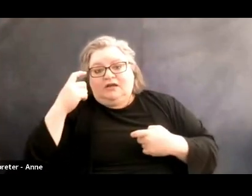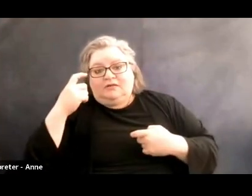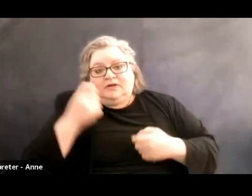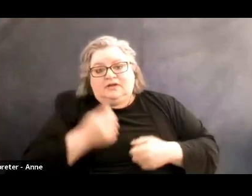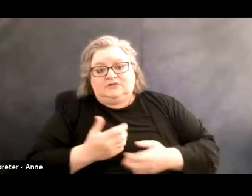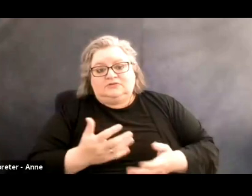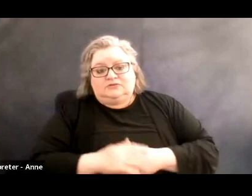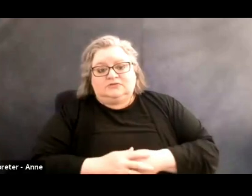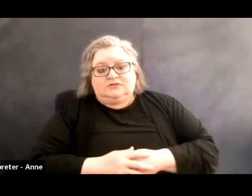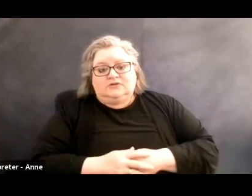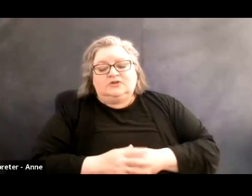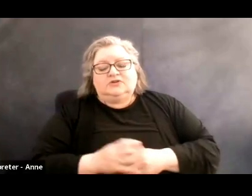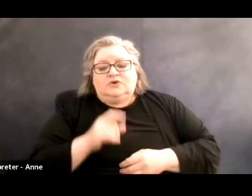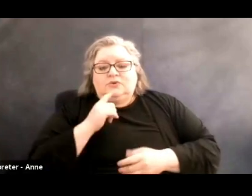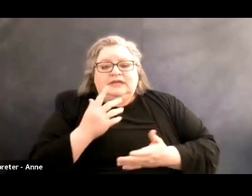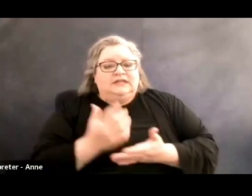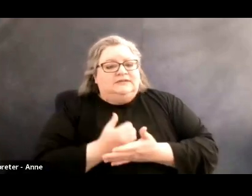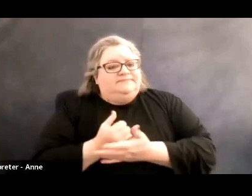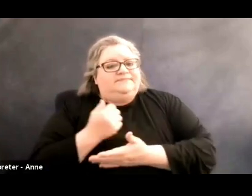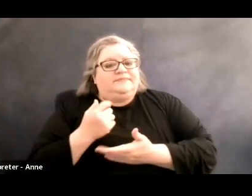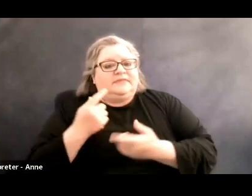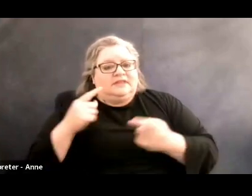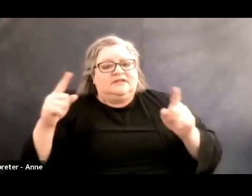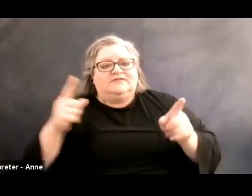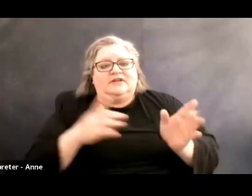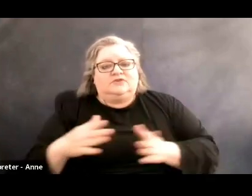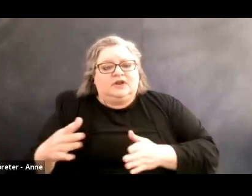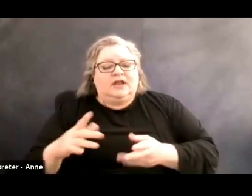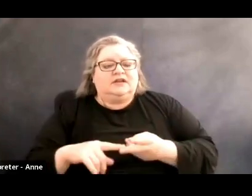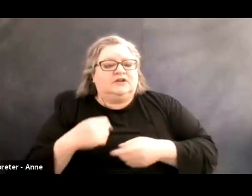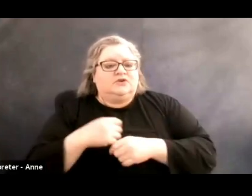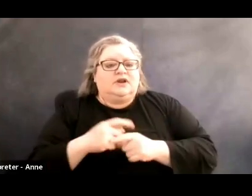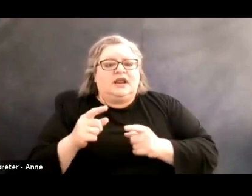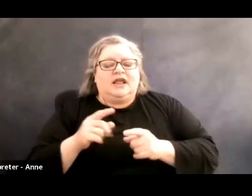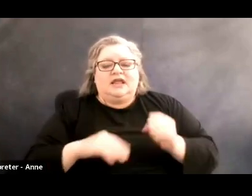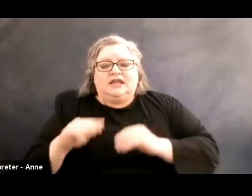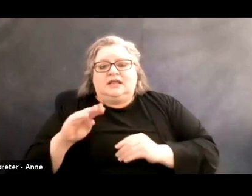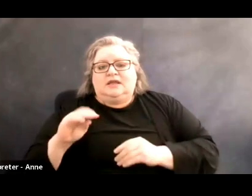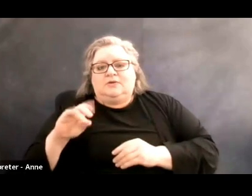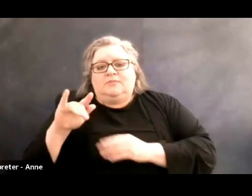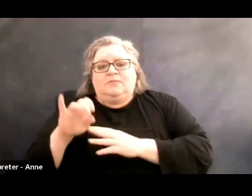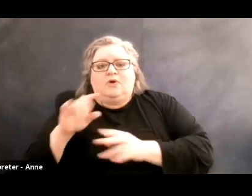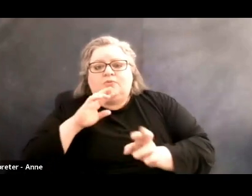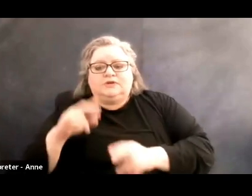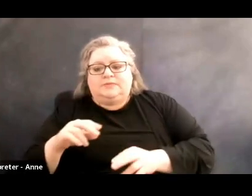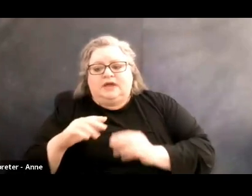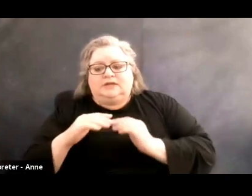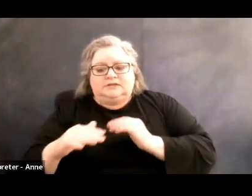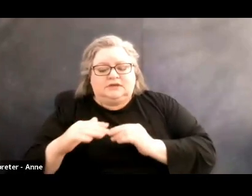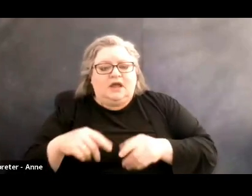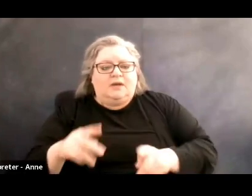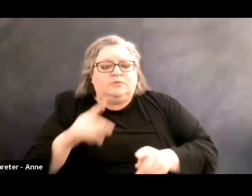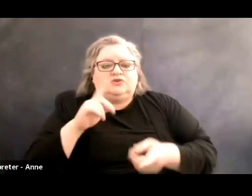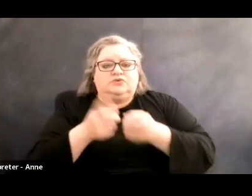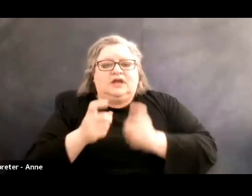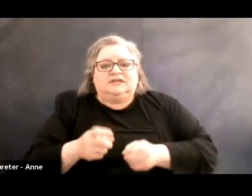induced and trauma informed. So really utilize effective strategies, creating mobile response and stabilization opportunities to customize